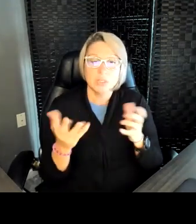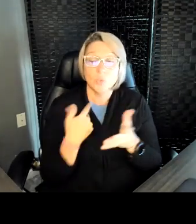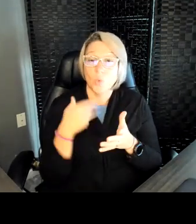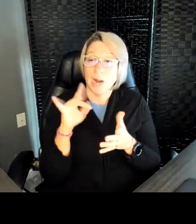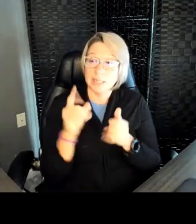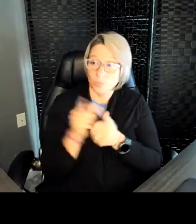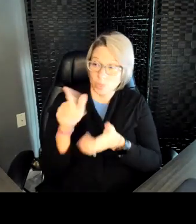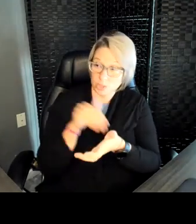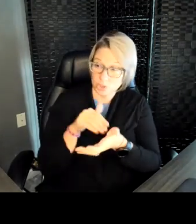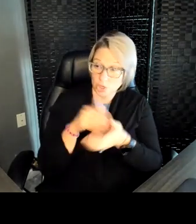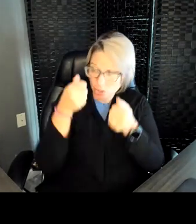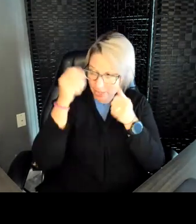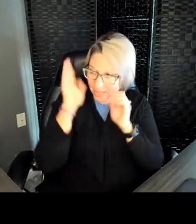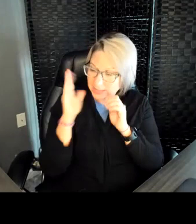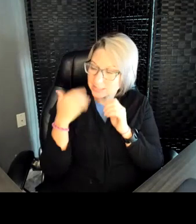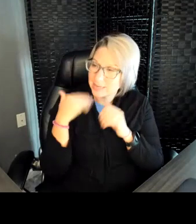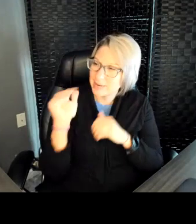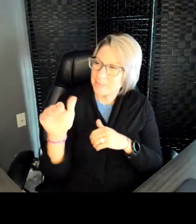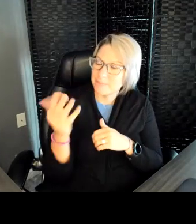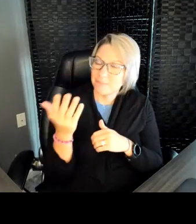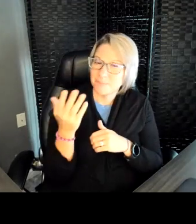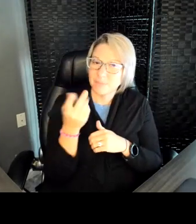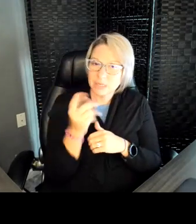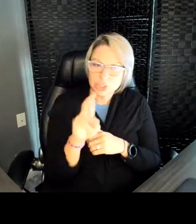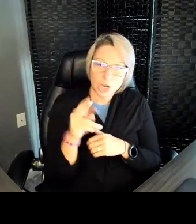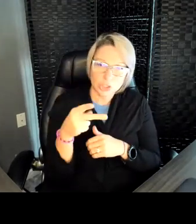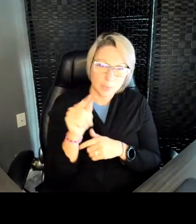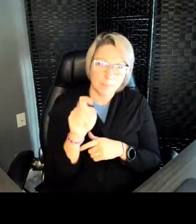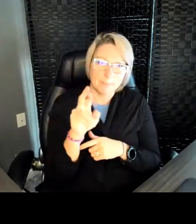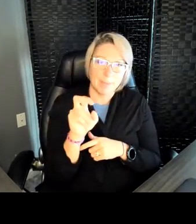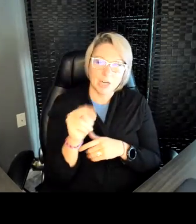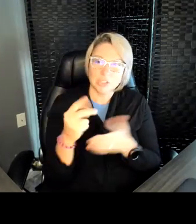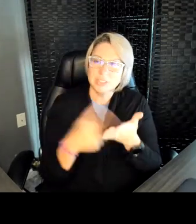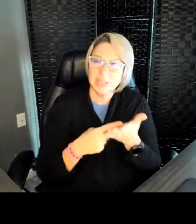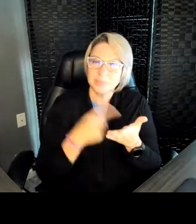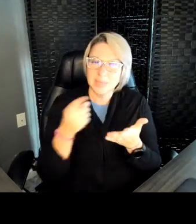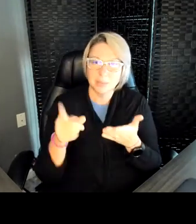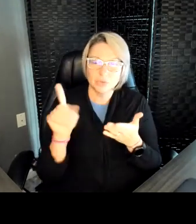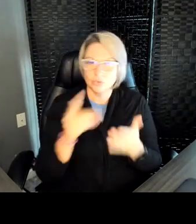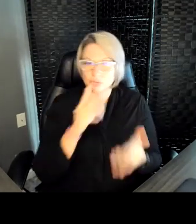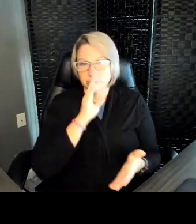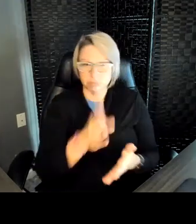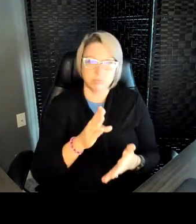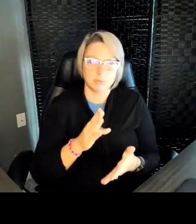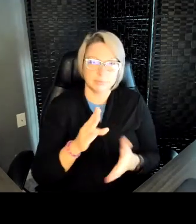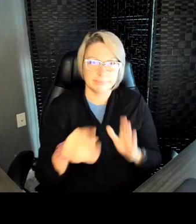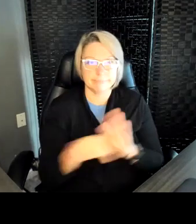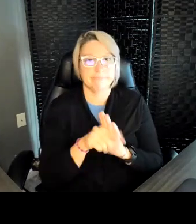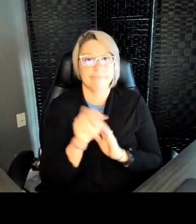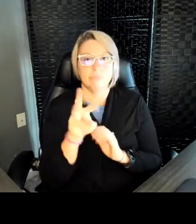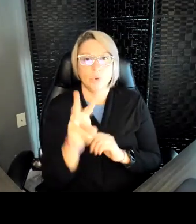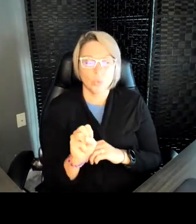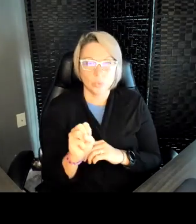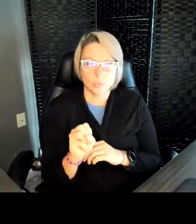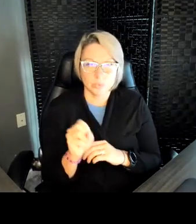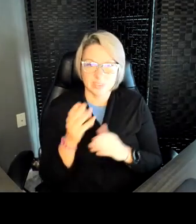said to him, Dr. Patterson, sometimes you kind of just go straight for the bad news. And this was after I had built a